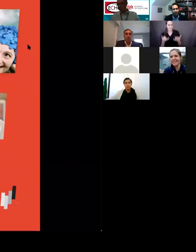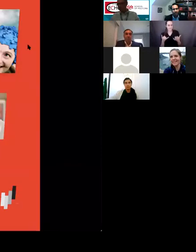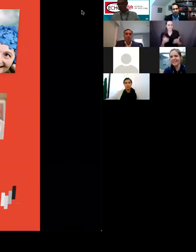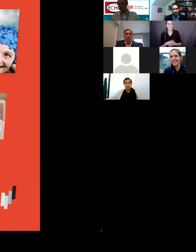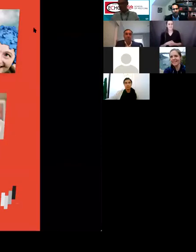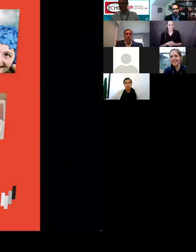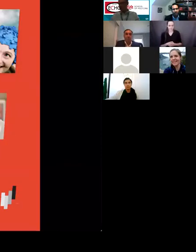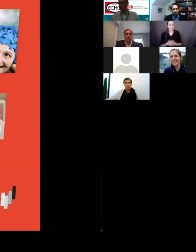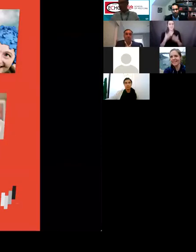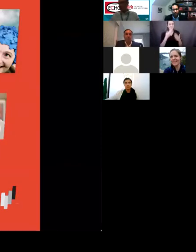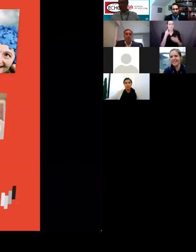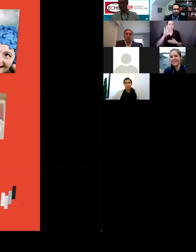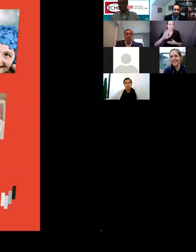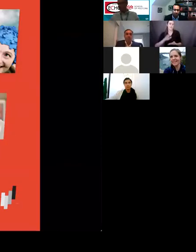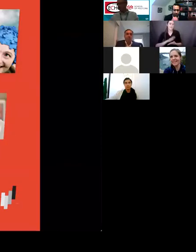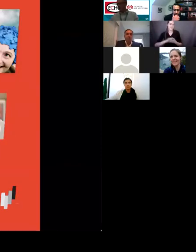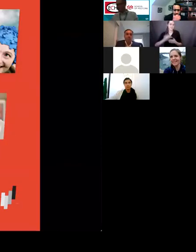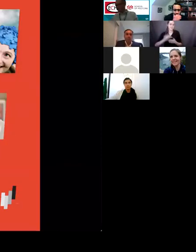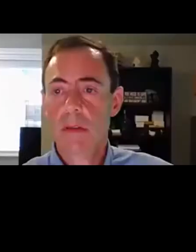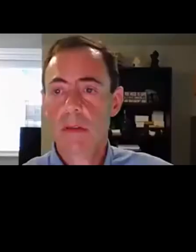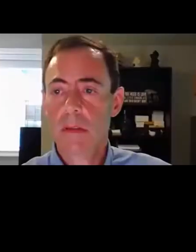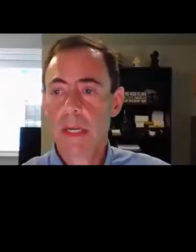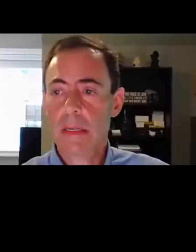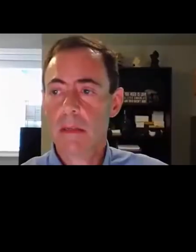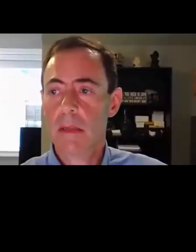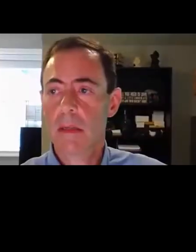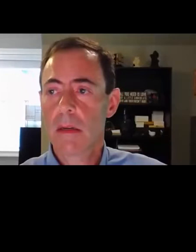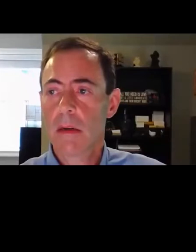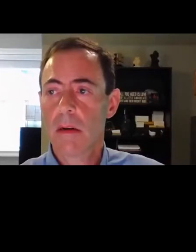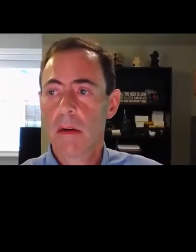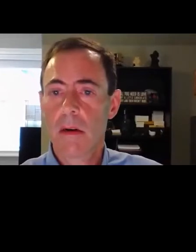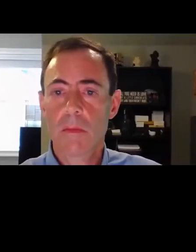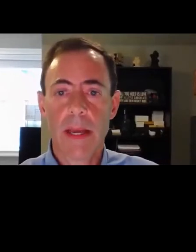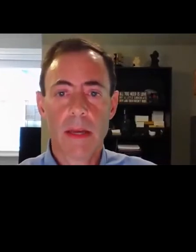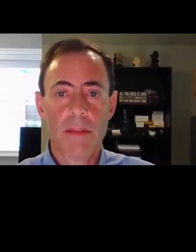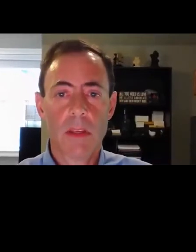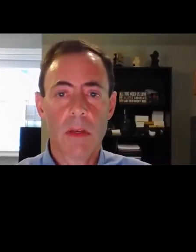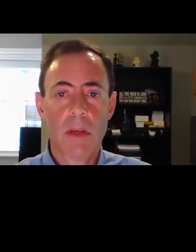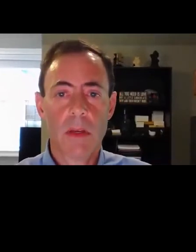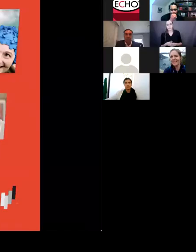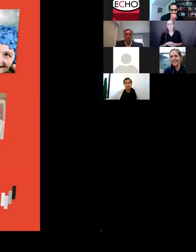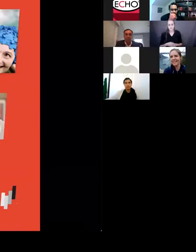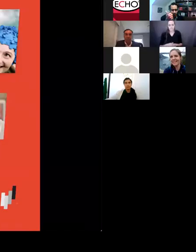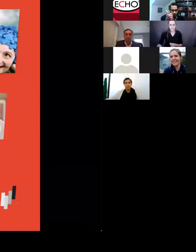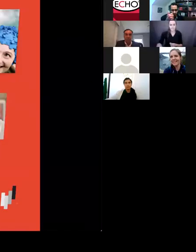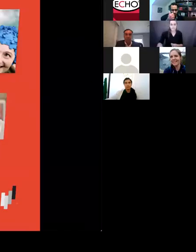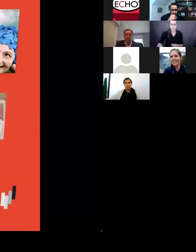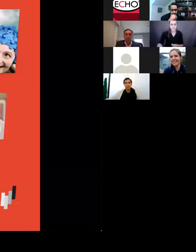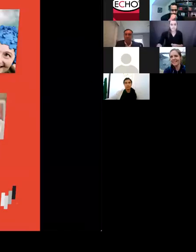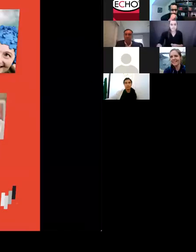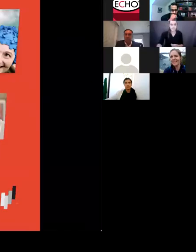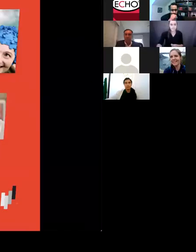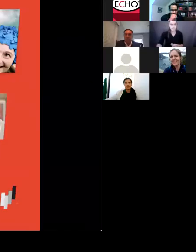Very nice introduction. Okay, just a second. All right, I think you can see my